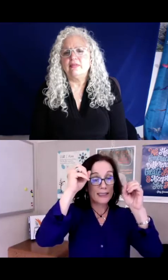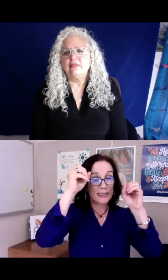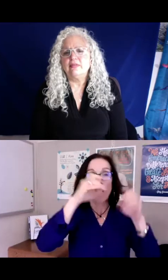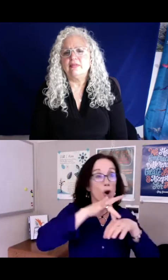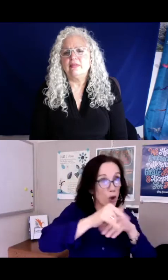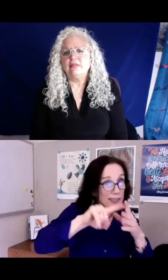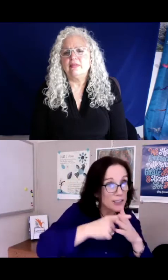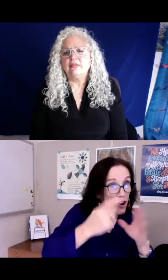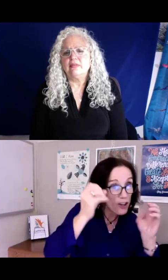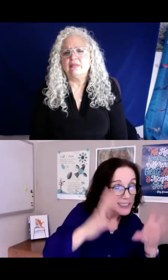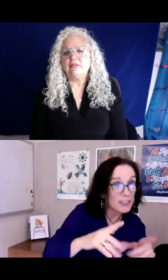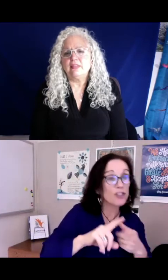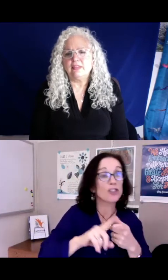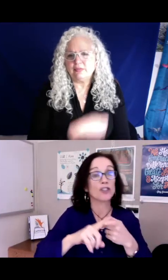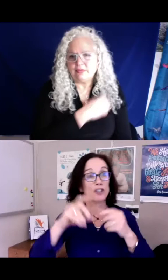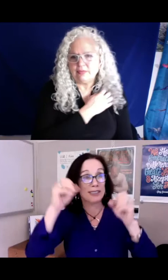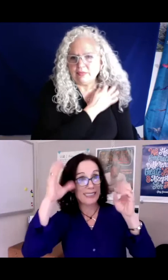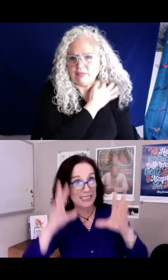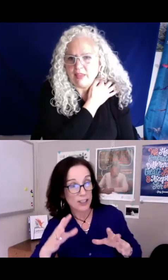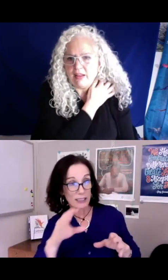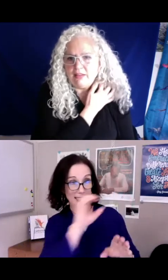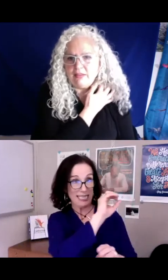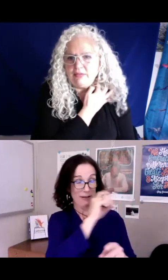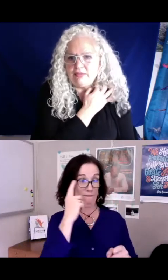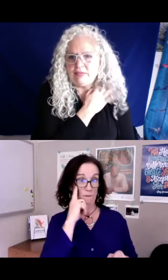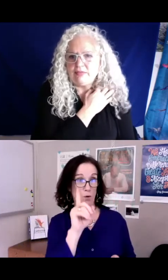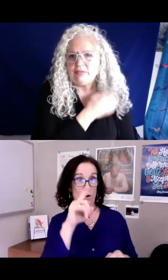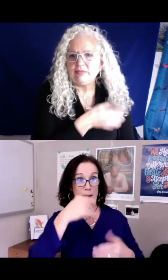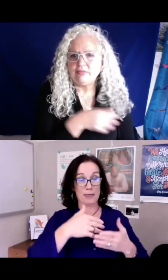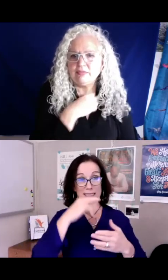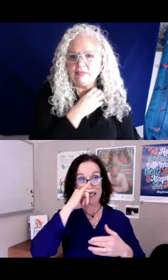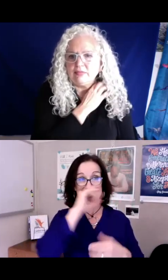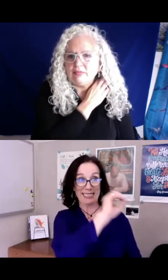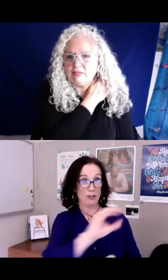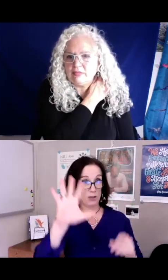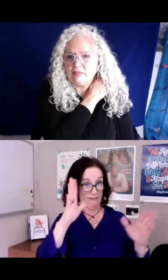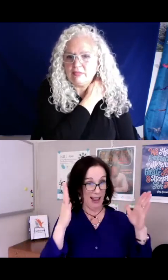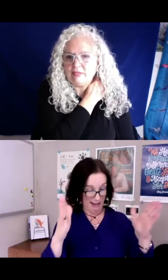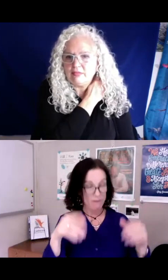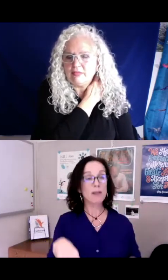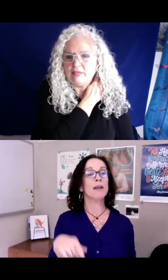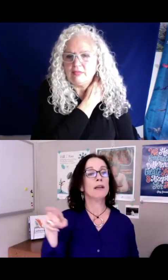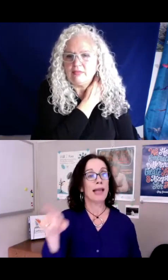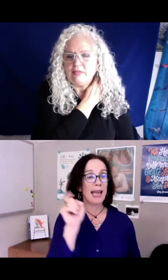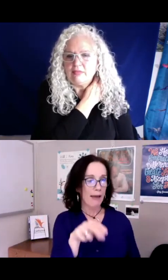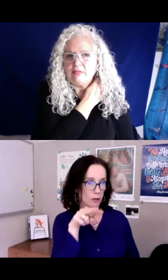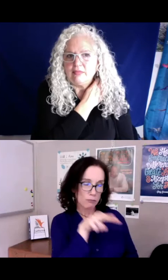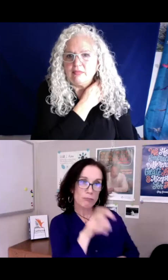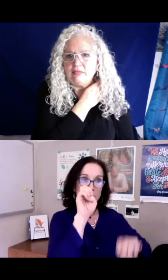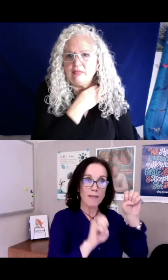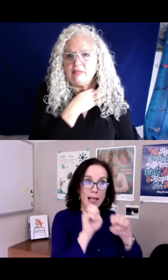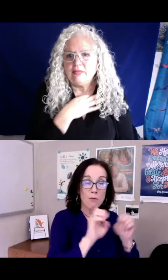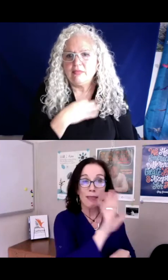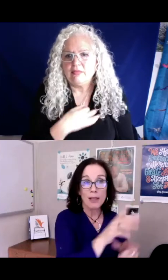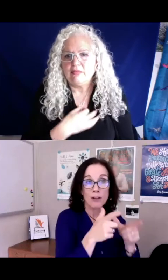now requiring early start education and teachers for kids 0